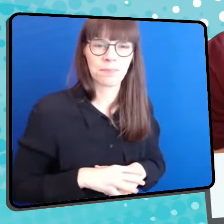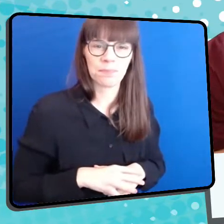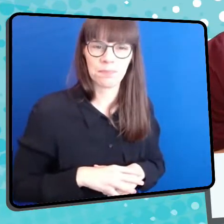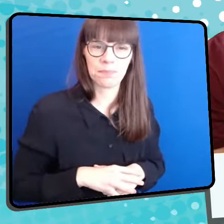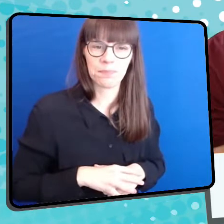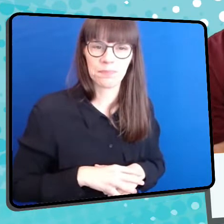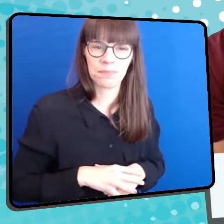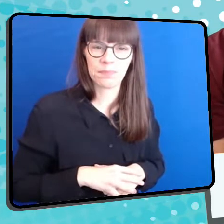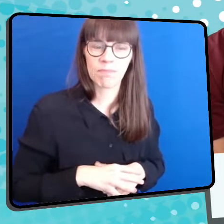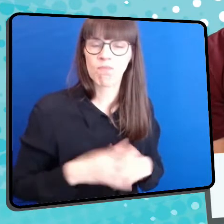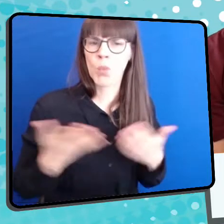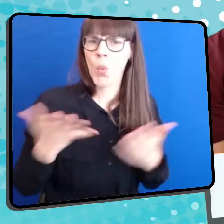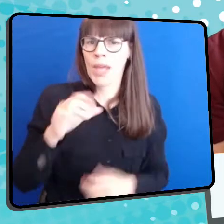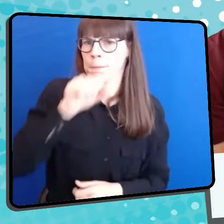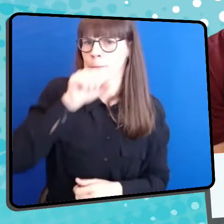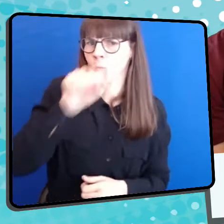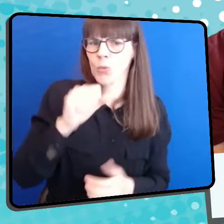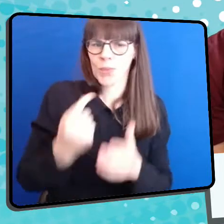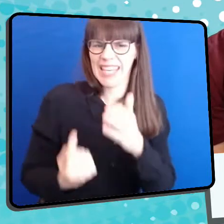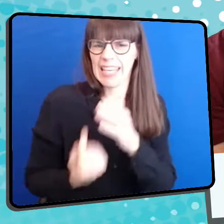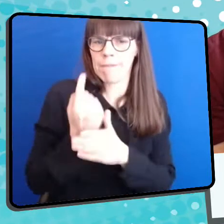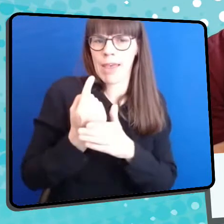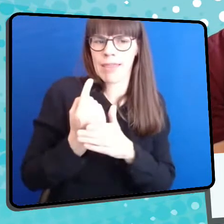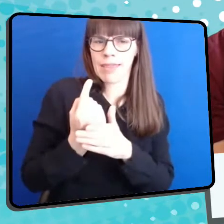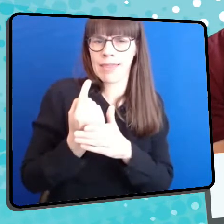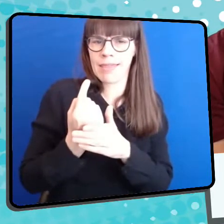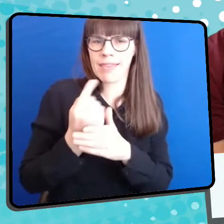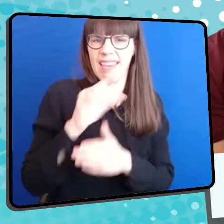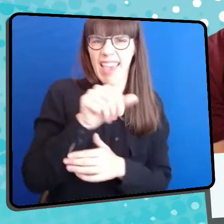Favorite event in the AI calendar?